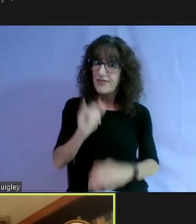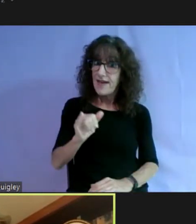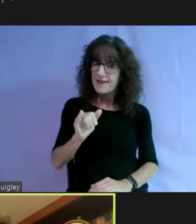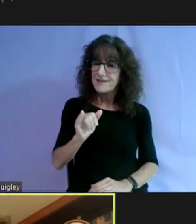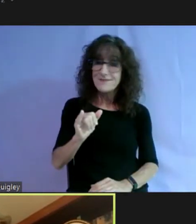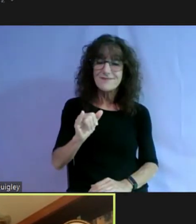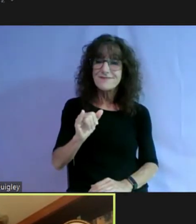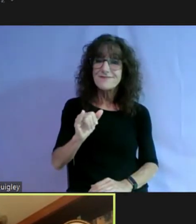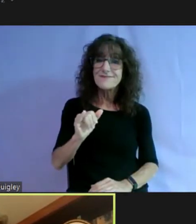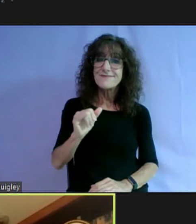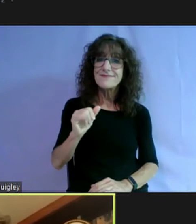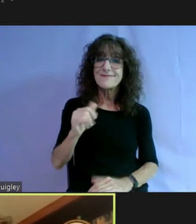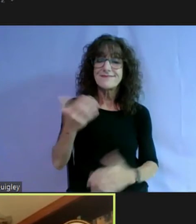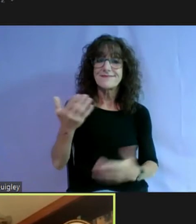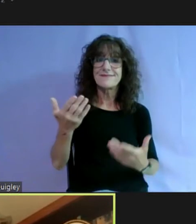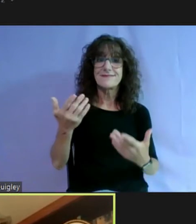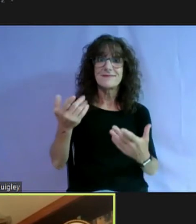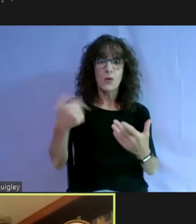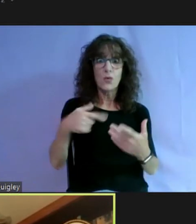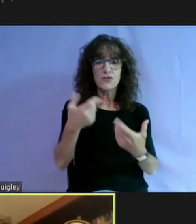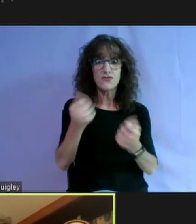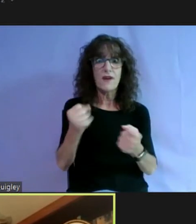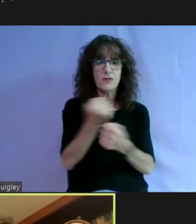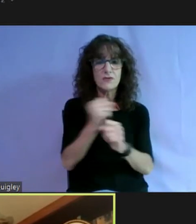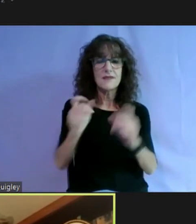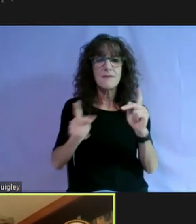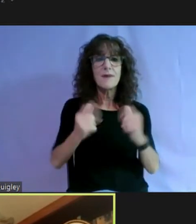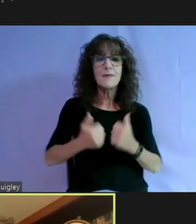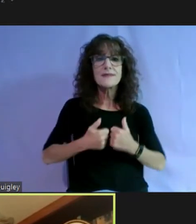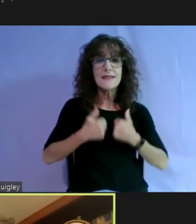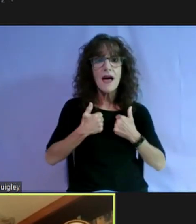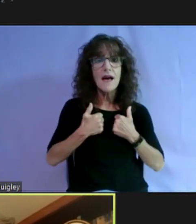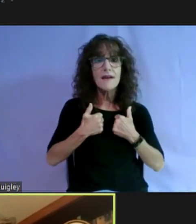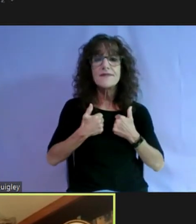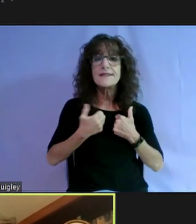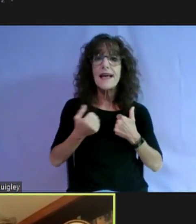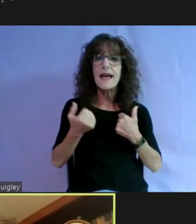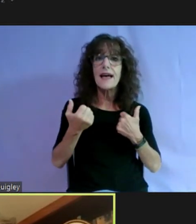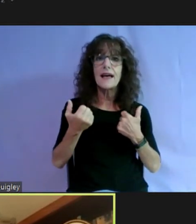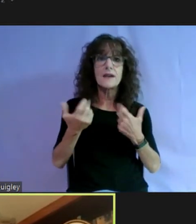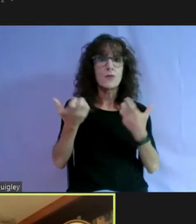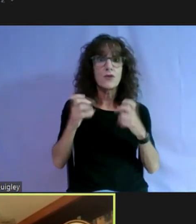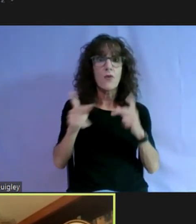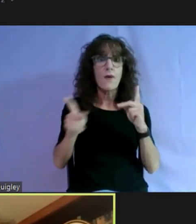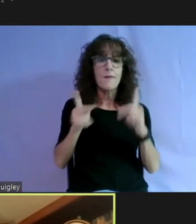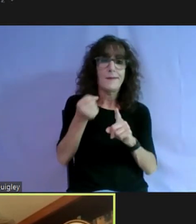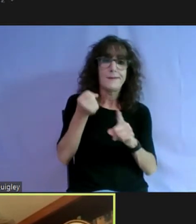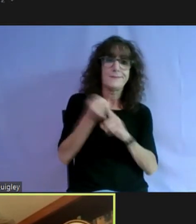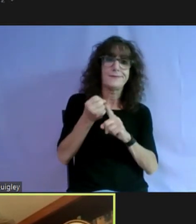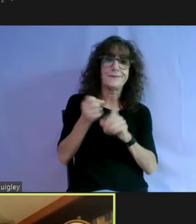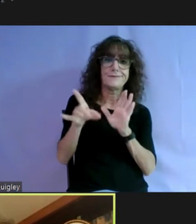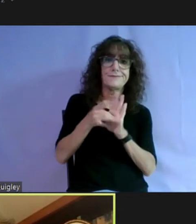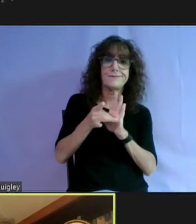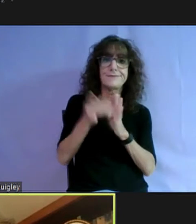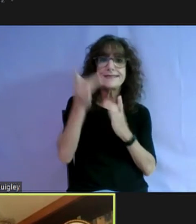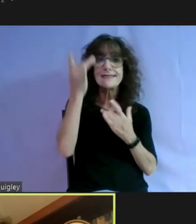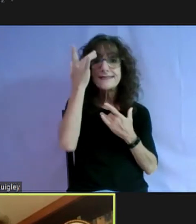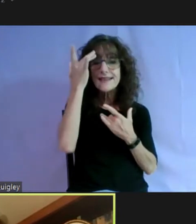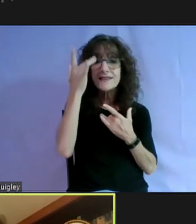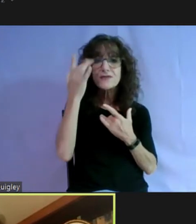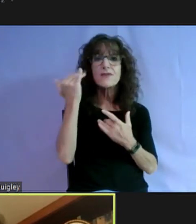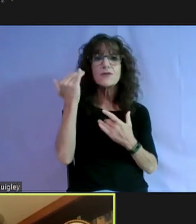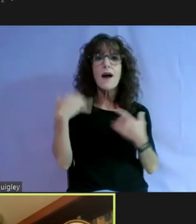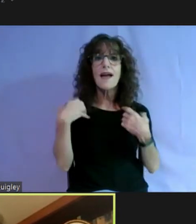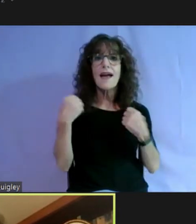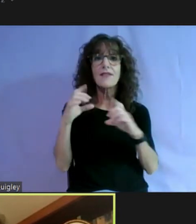not alarmist to say that we're working to save lives here, and we're working to keep people from getting sick. So that's why we have a health